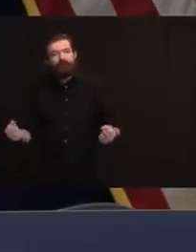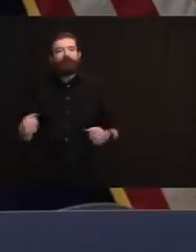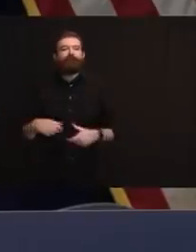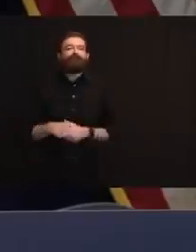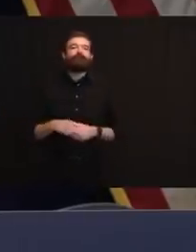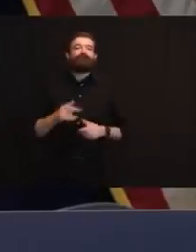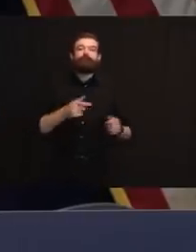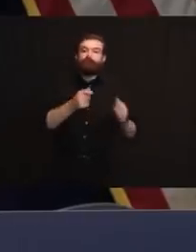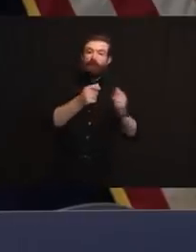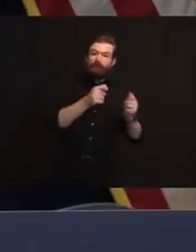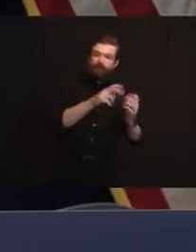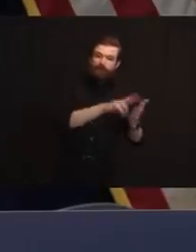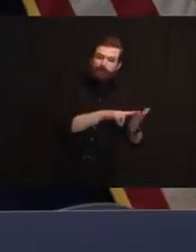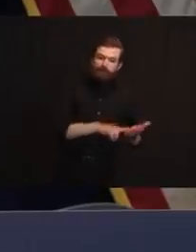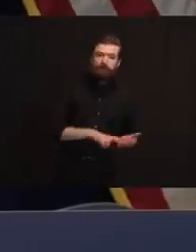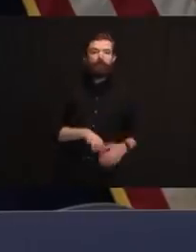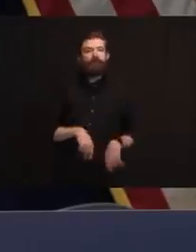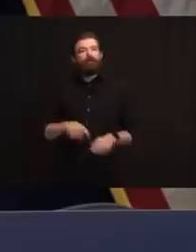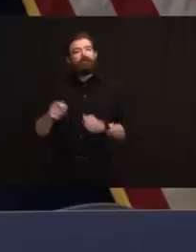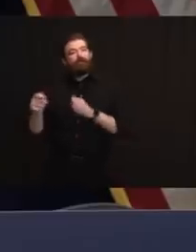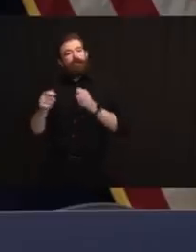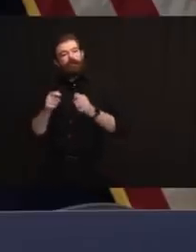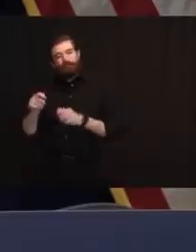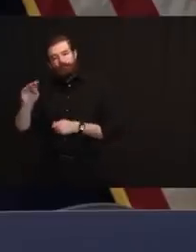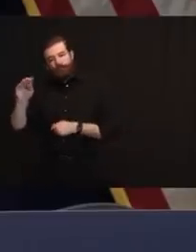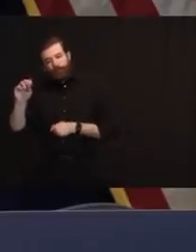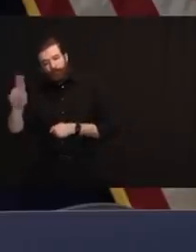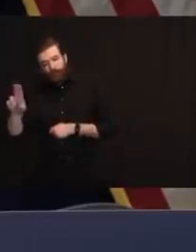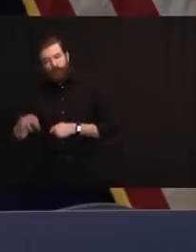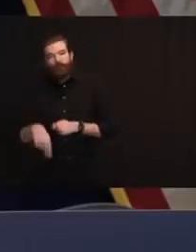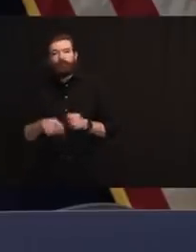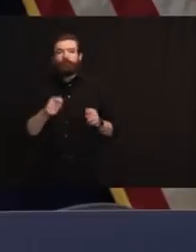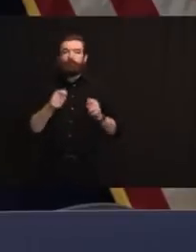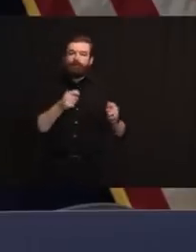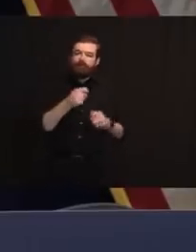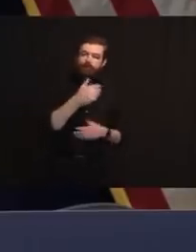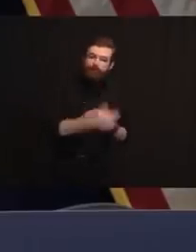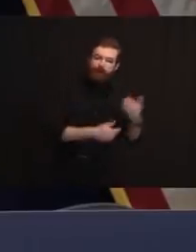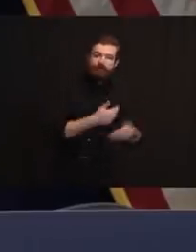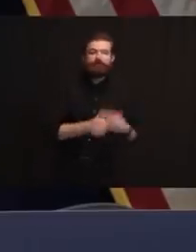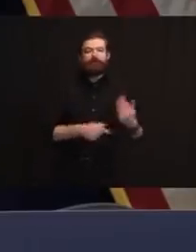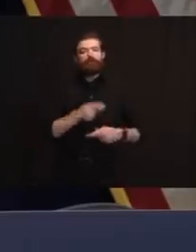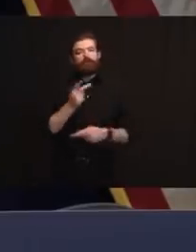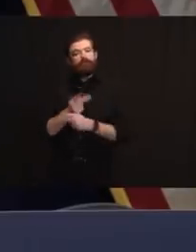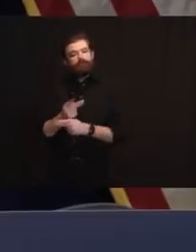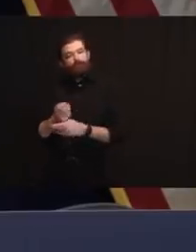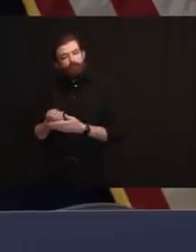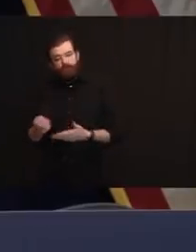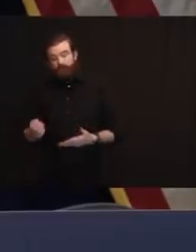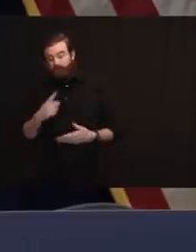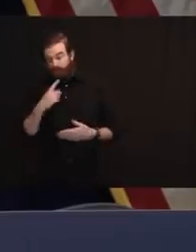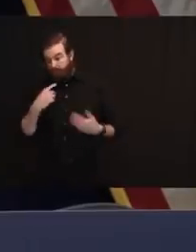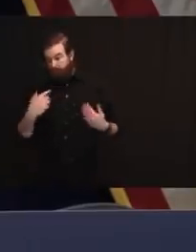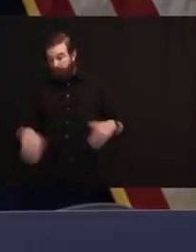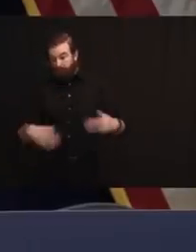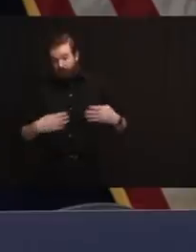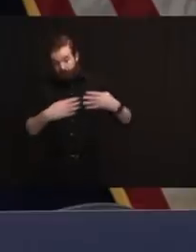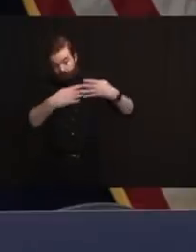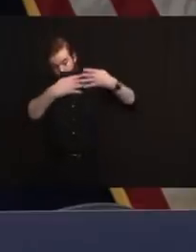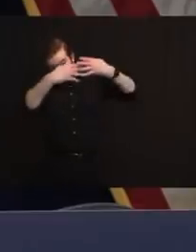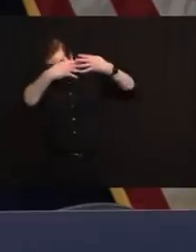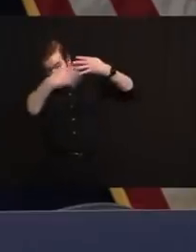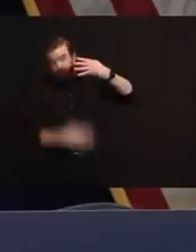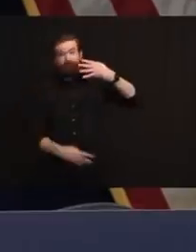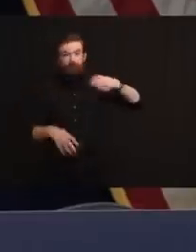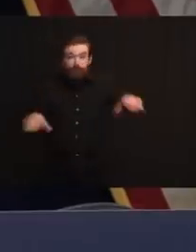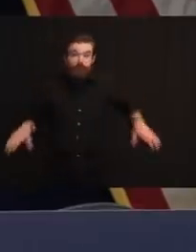communication processes and equipment. So a monumental task, but a team that has so much experience in large events, whether